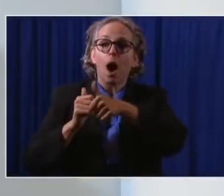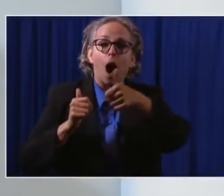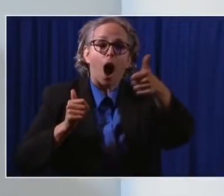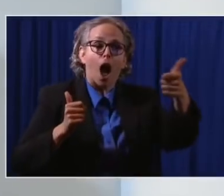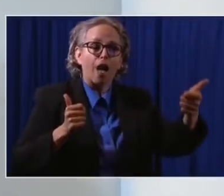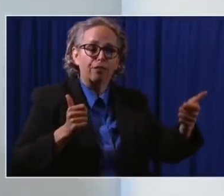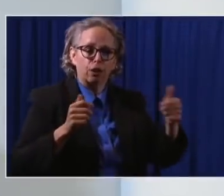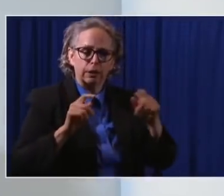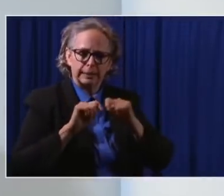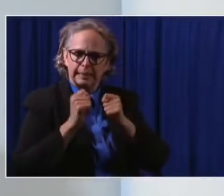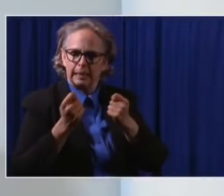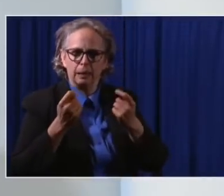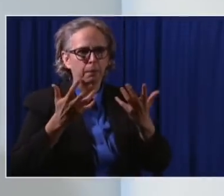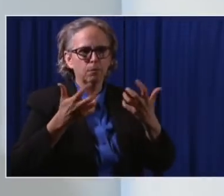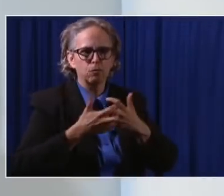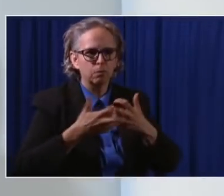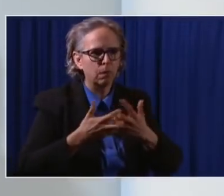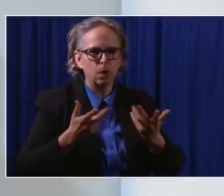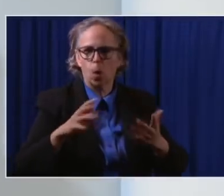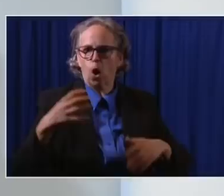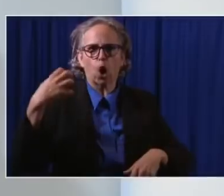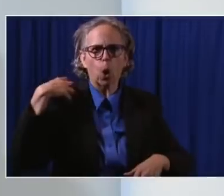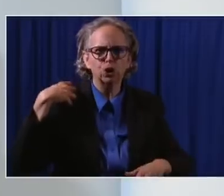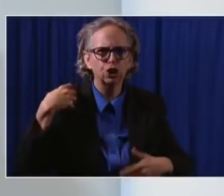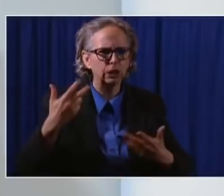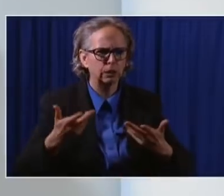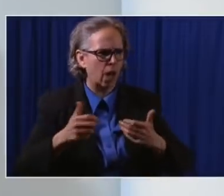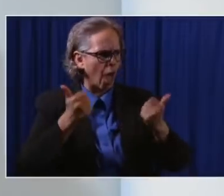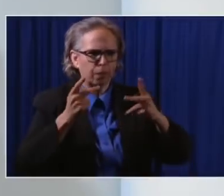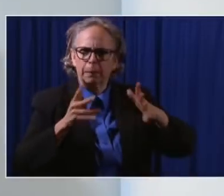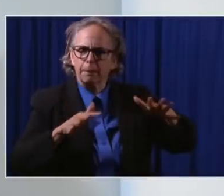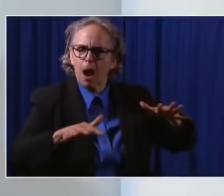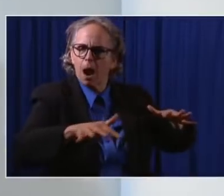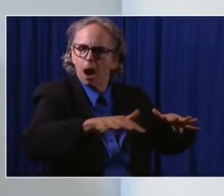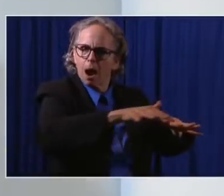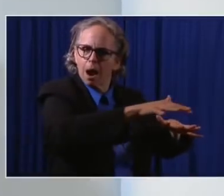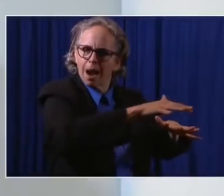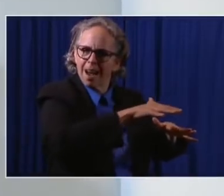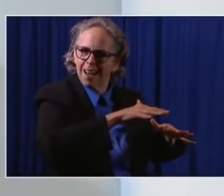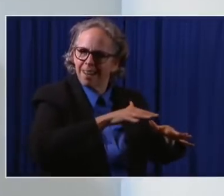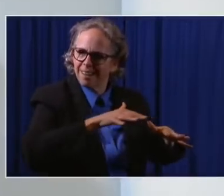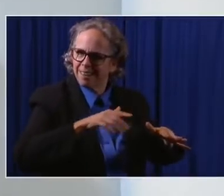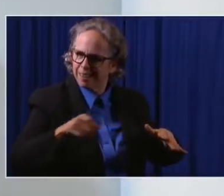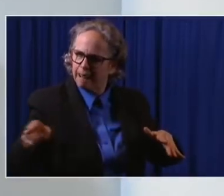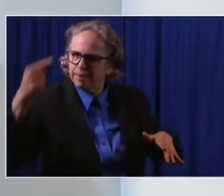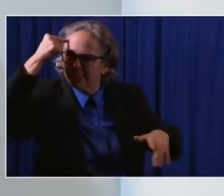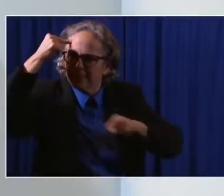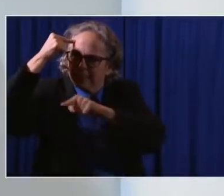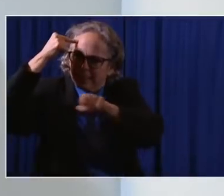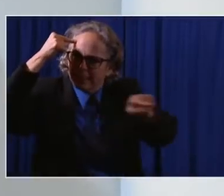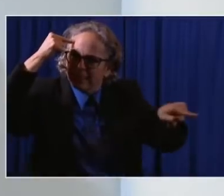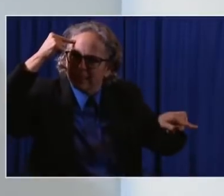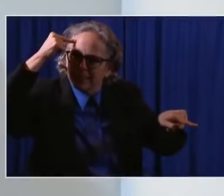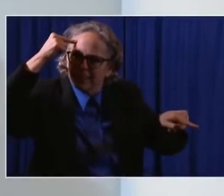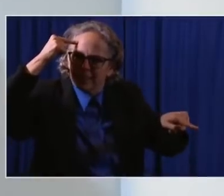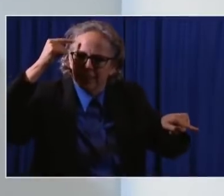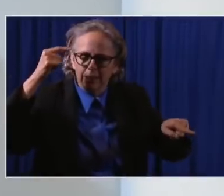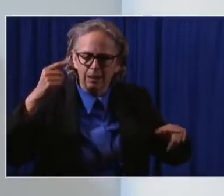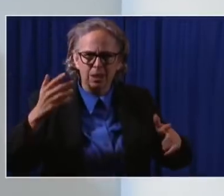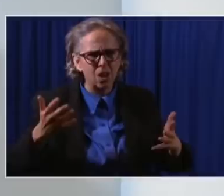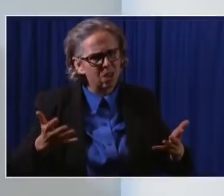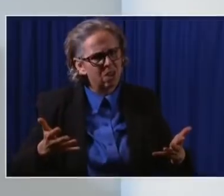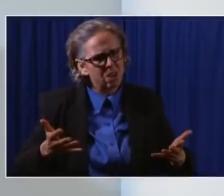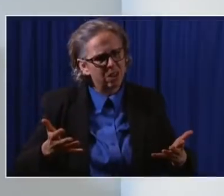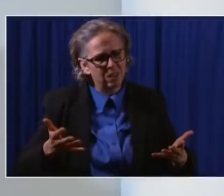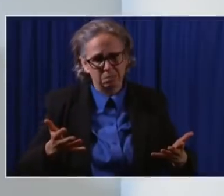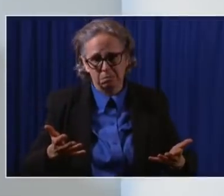play. But then you get to the other end of it, one of the reasons that you might want to get a test and do all these things is you may have somebody who